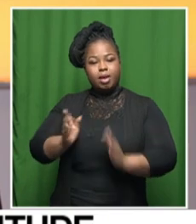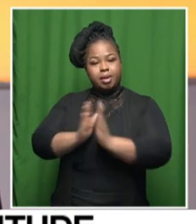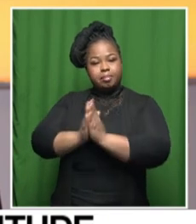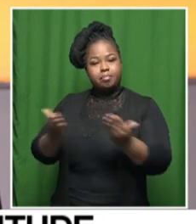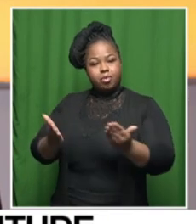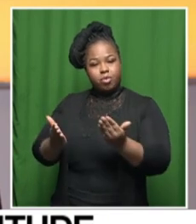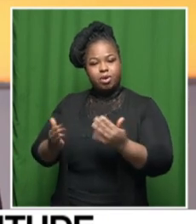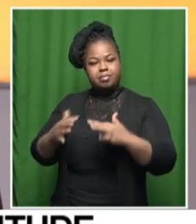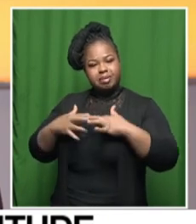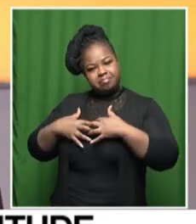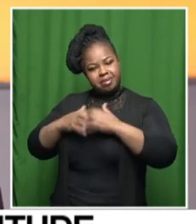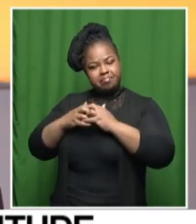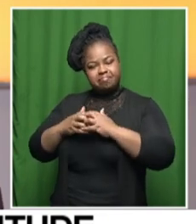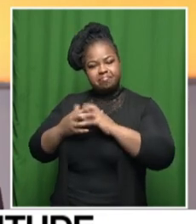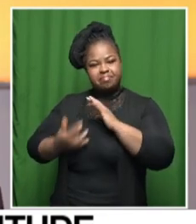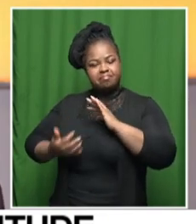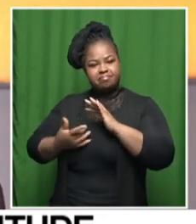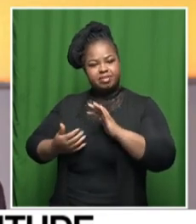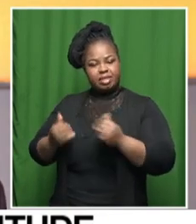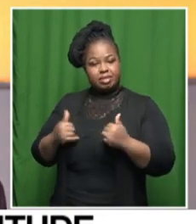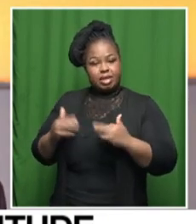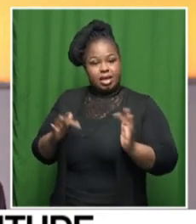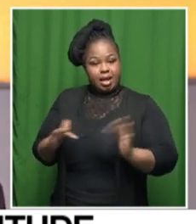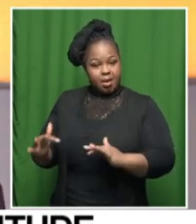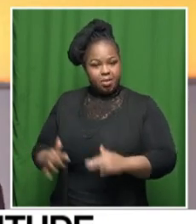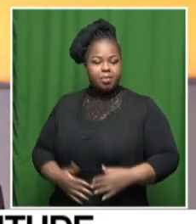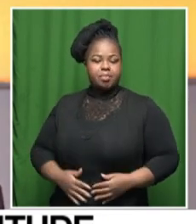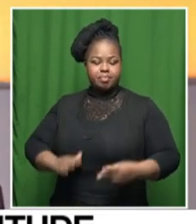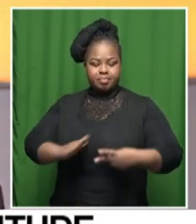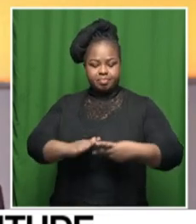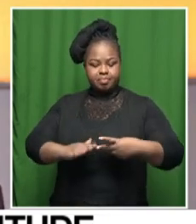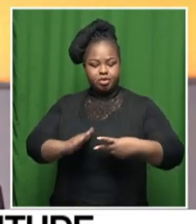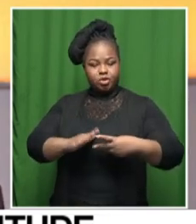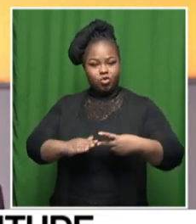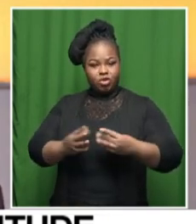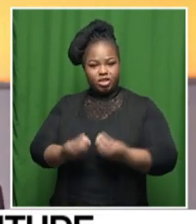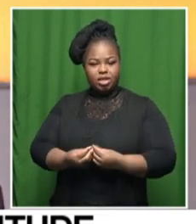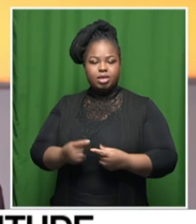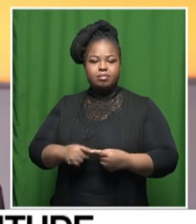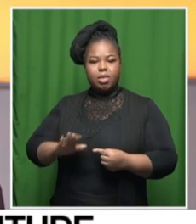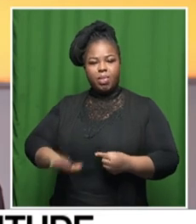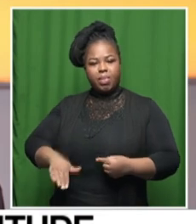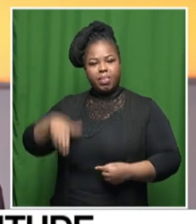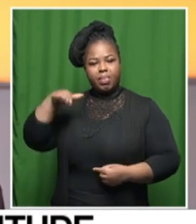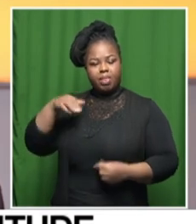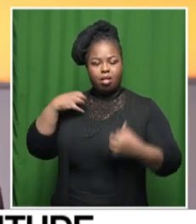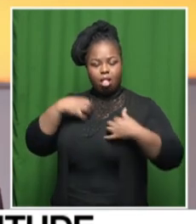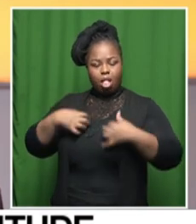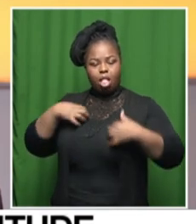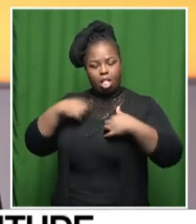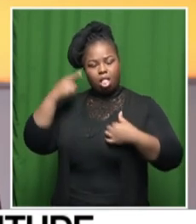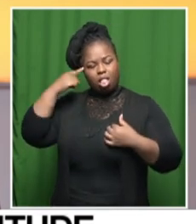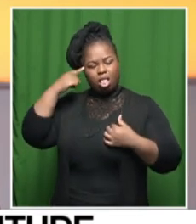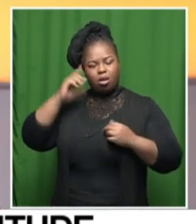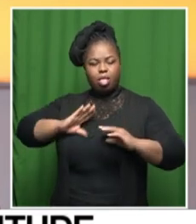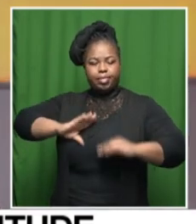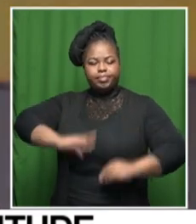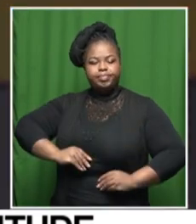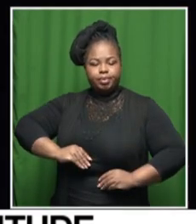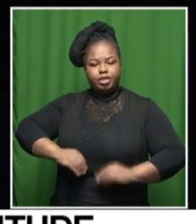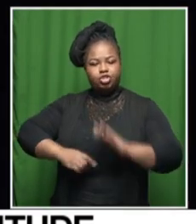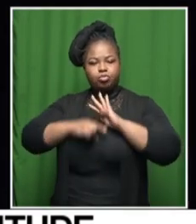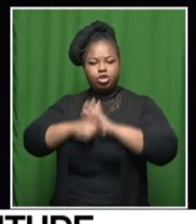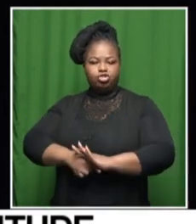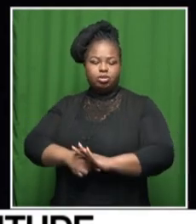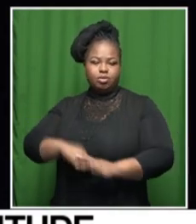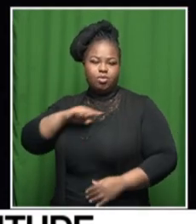book is basically two things. It was childhood trauma, mm-hmm. hopelessness and depression, hence